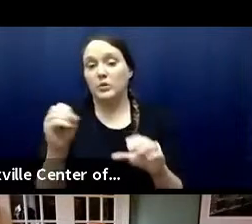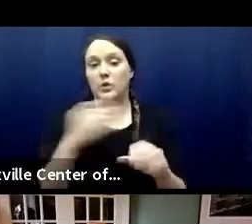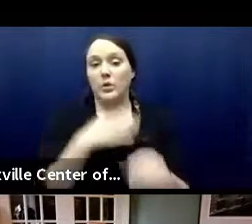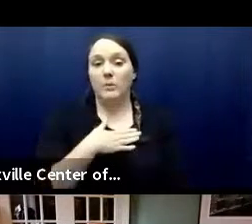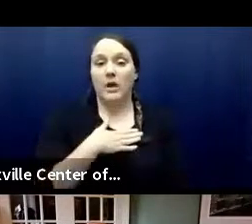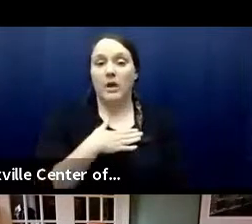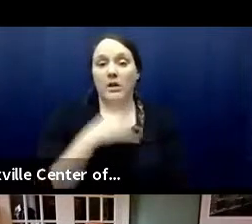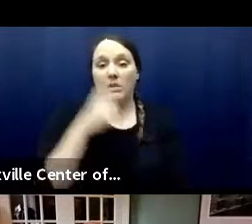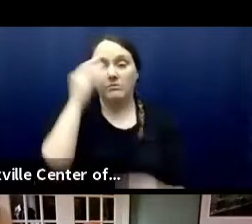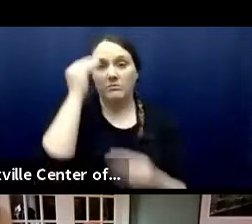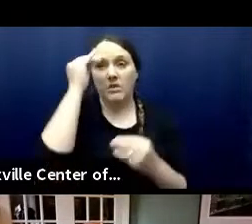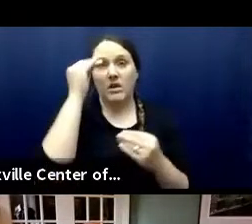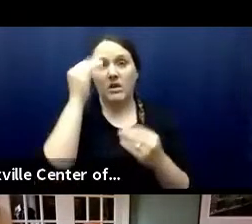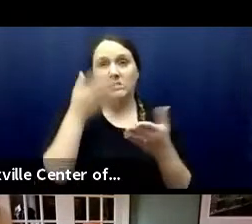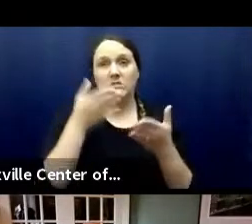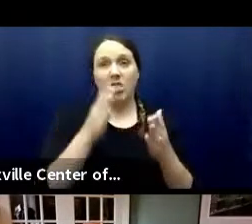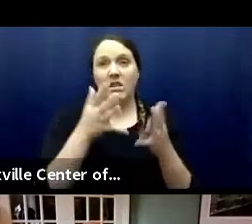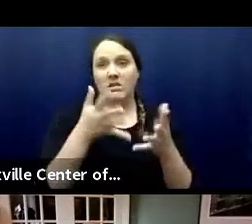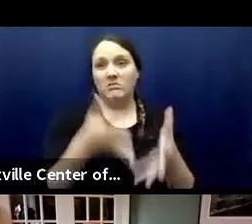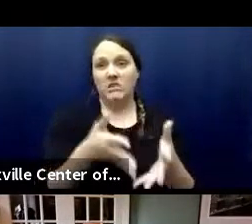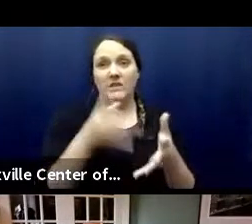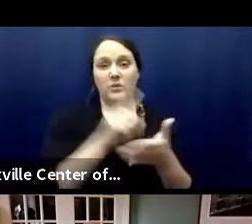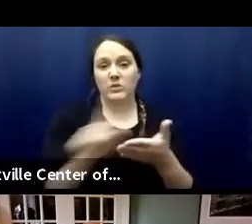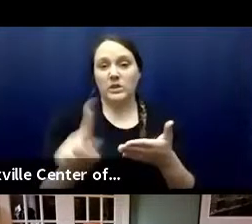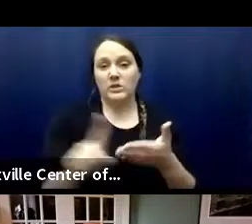to let it play out for one more week.